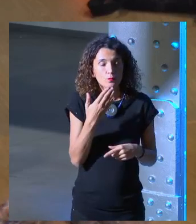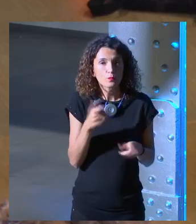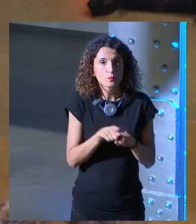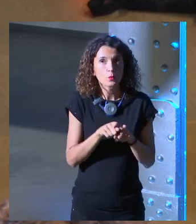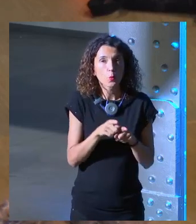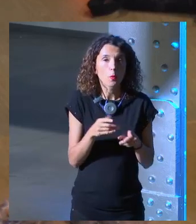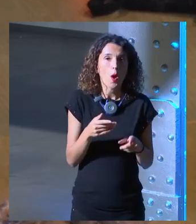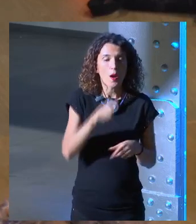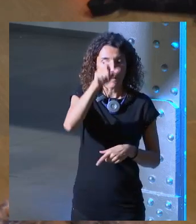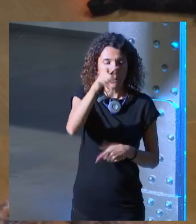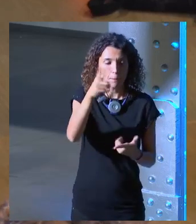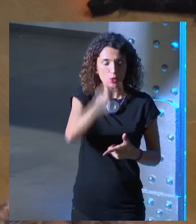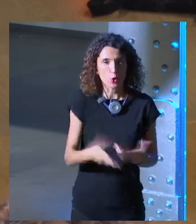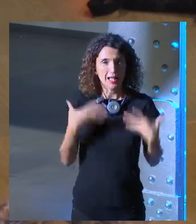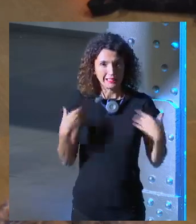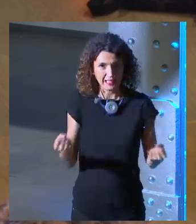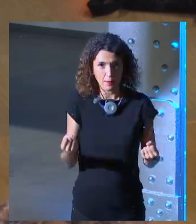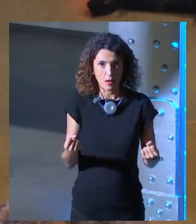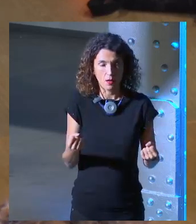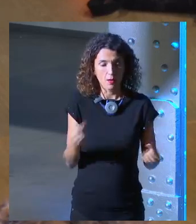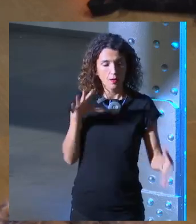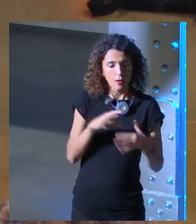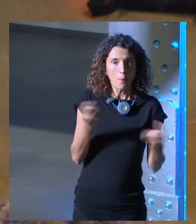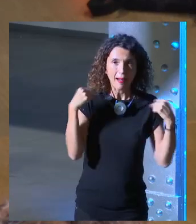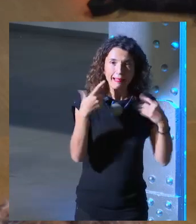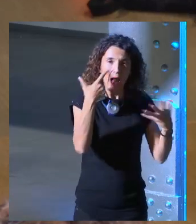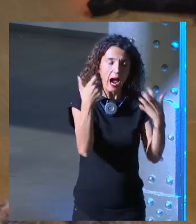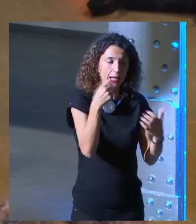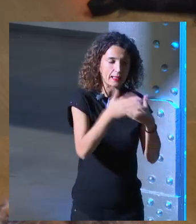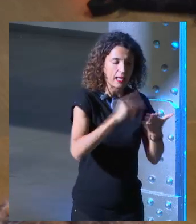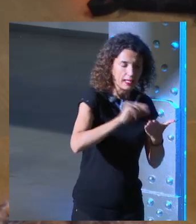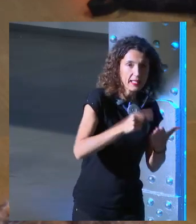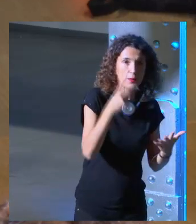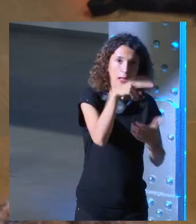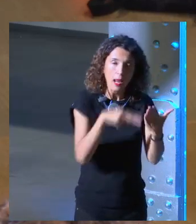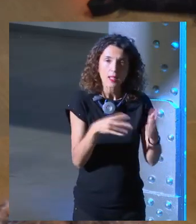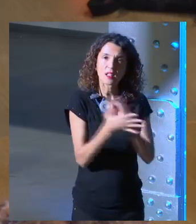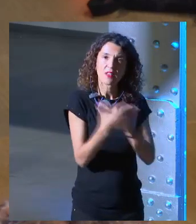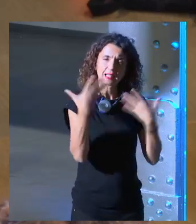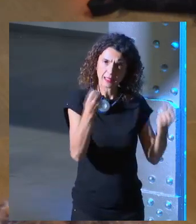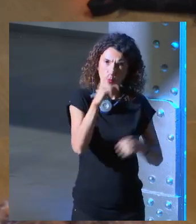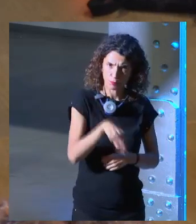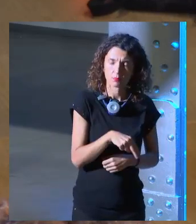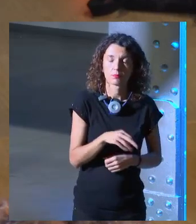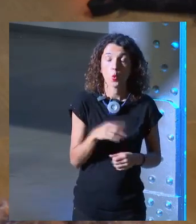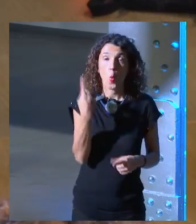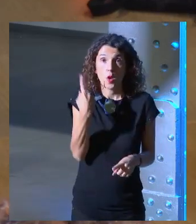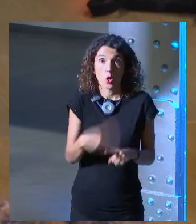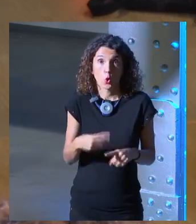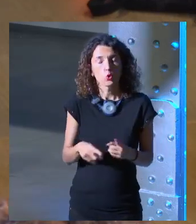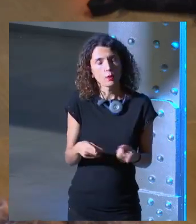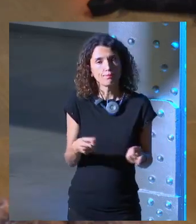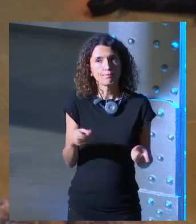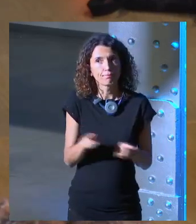it as a sane person. An artist or a writer is a sane